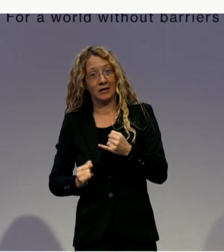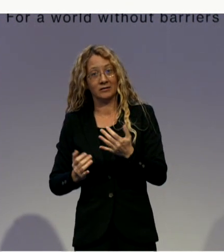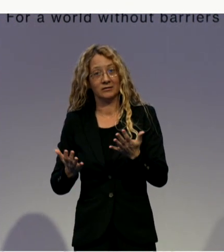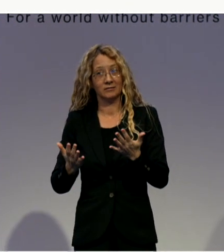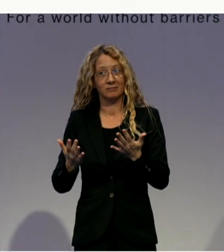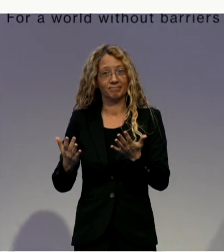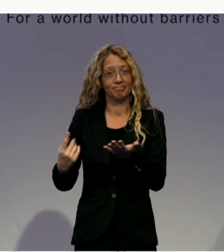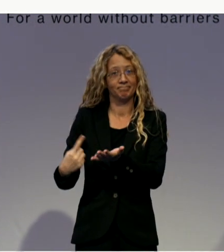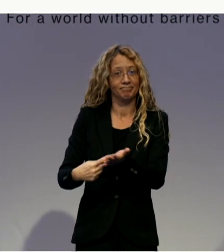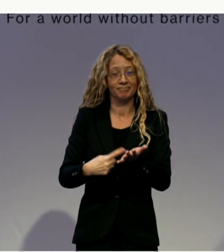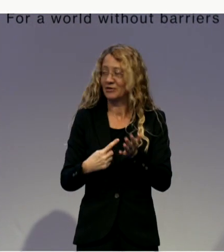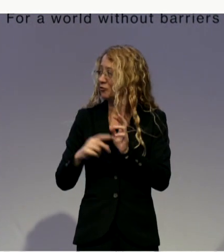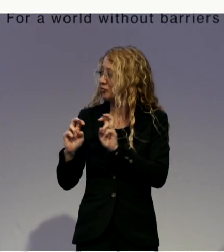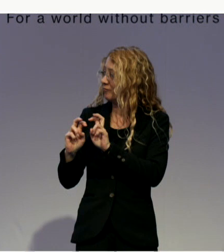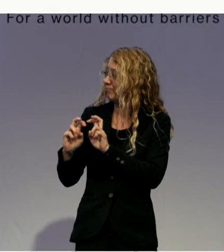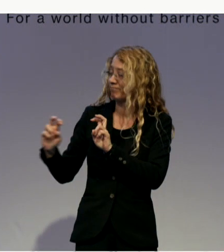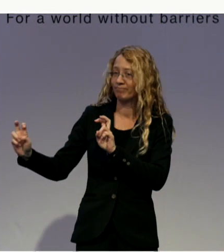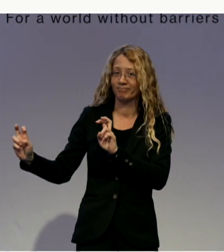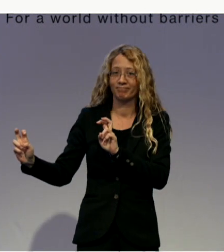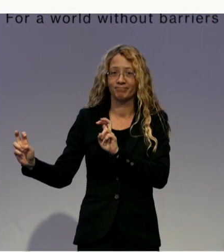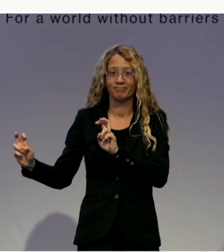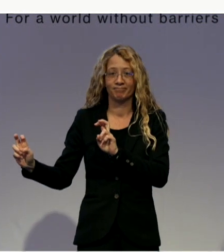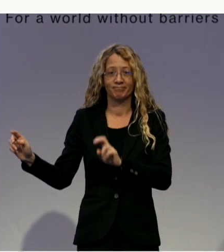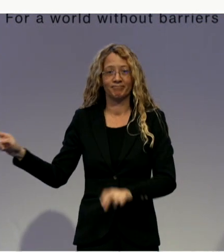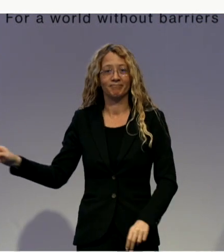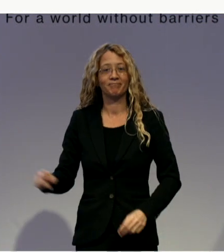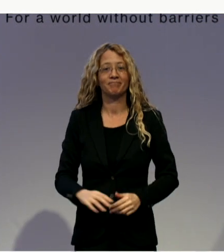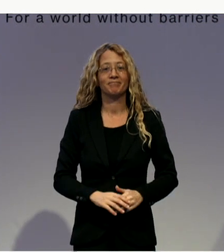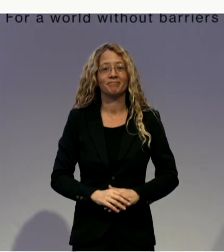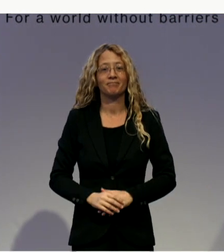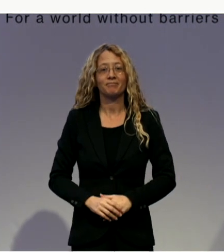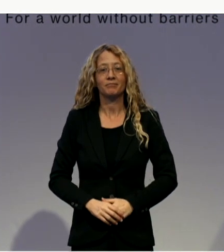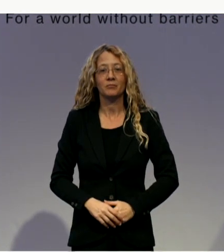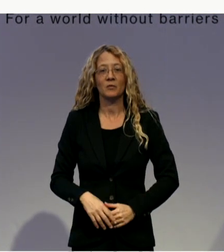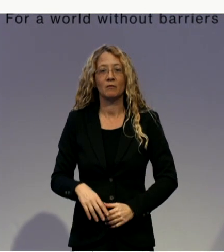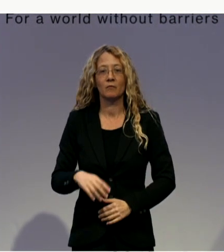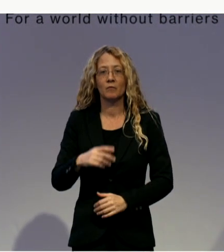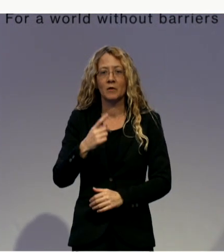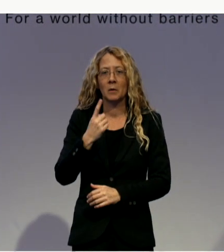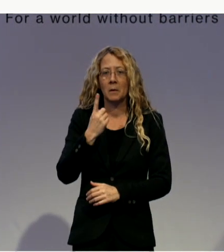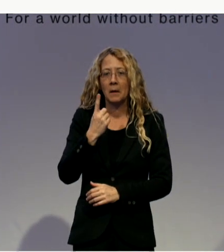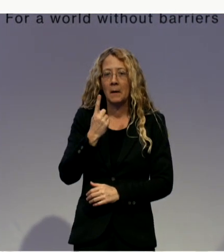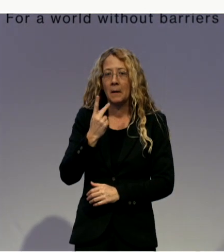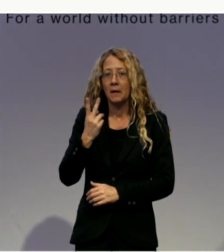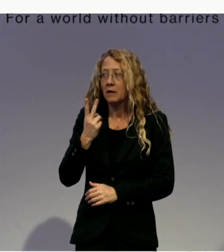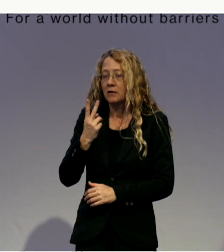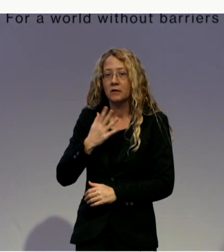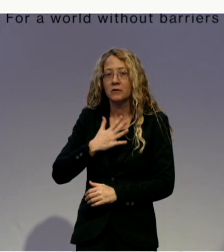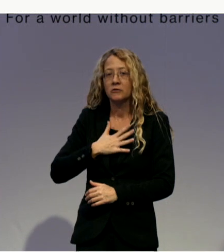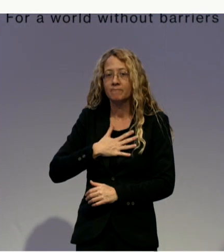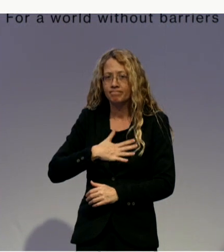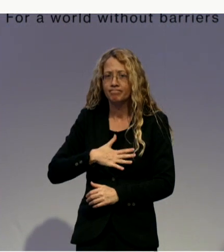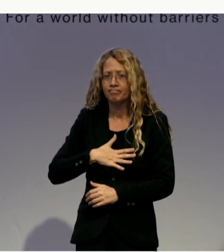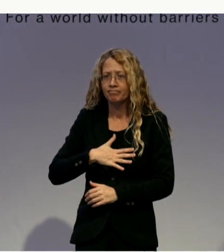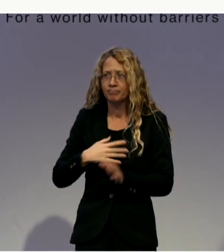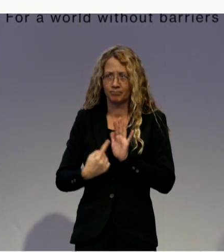going to talk to you a little bit about that in a second, but there's a few things that I just want to highlight for those of you who are here